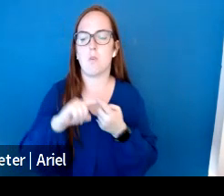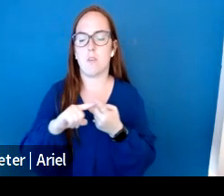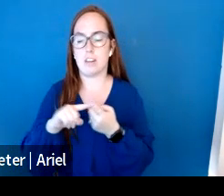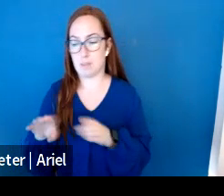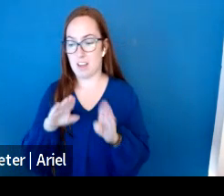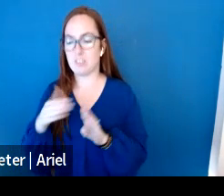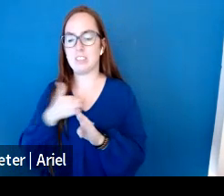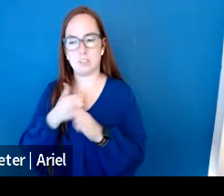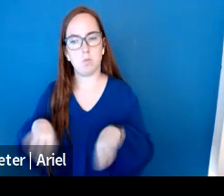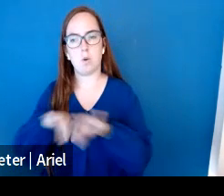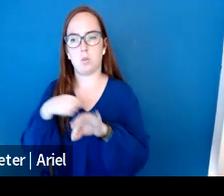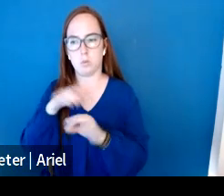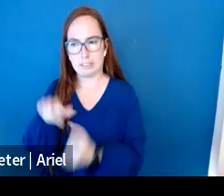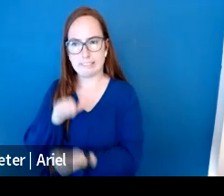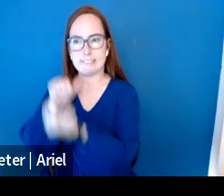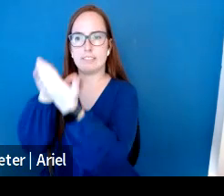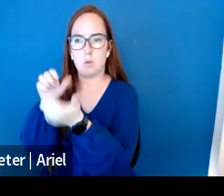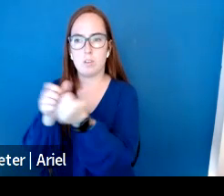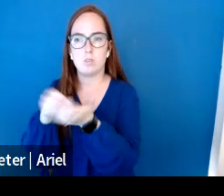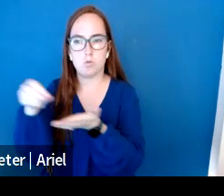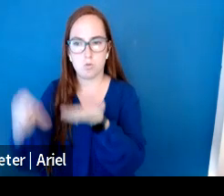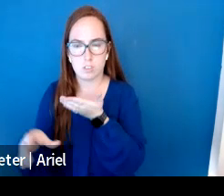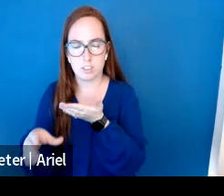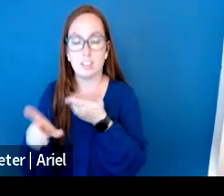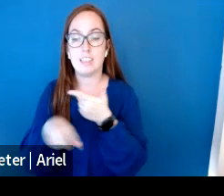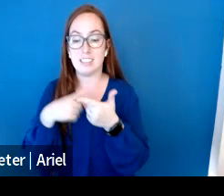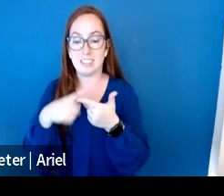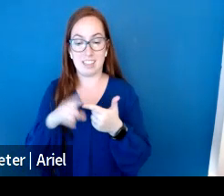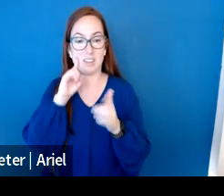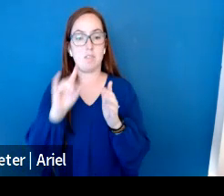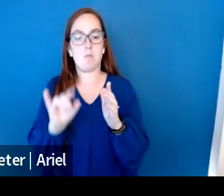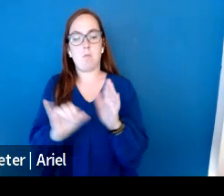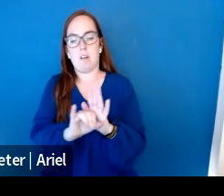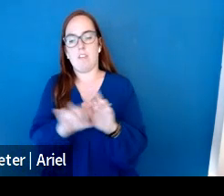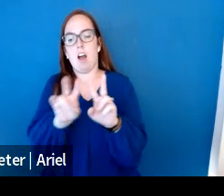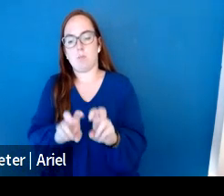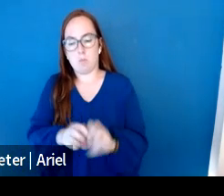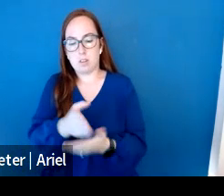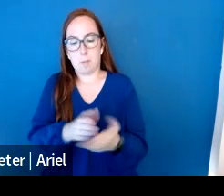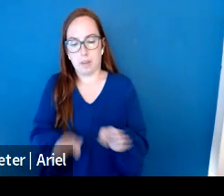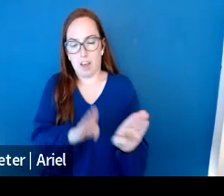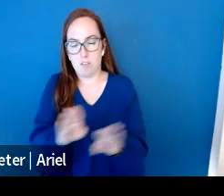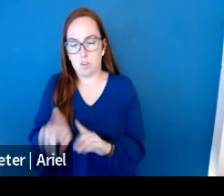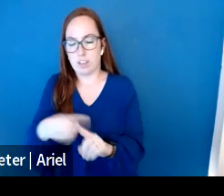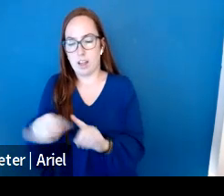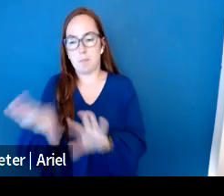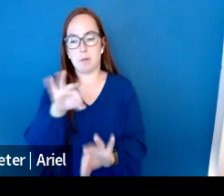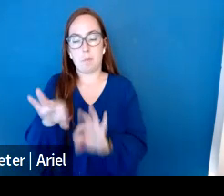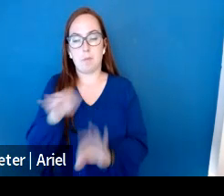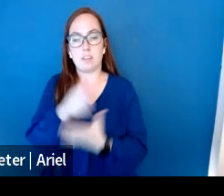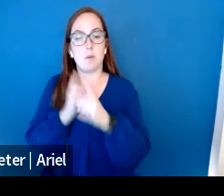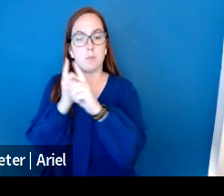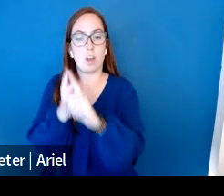student address. And so therefore, we're able to, from that, identify some and select some objectives or